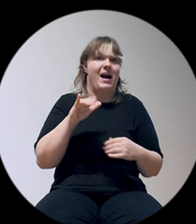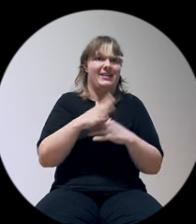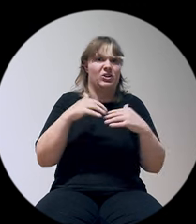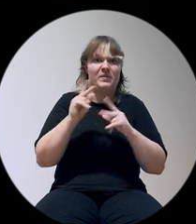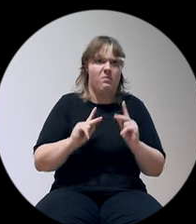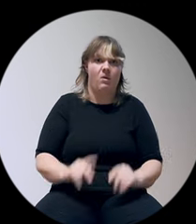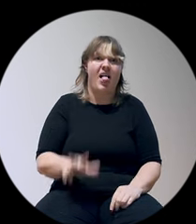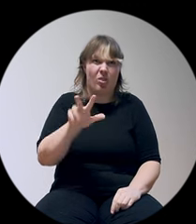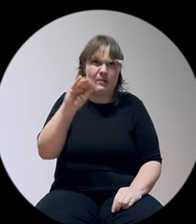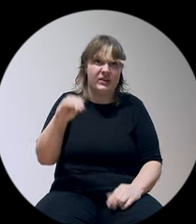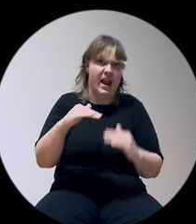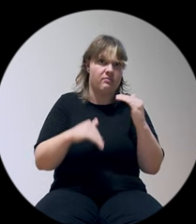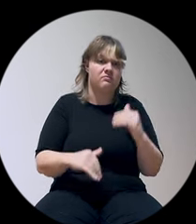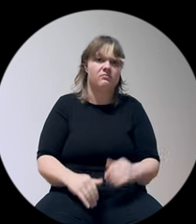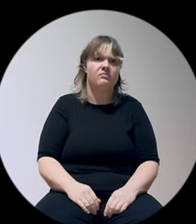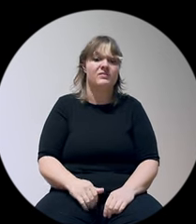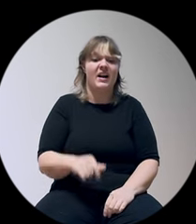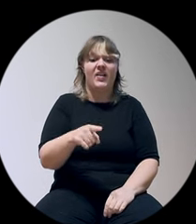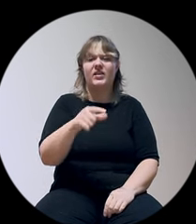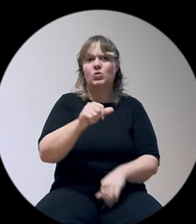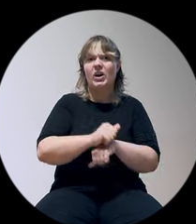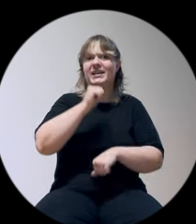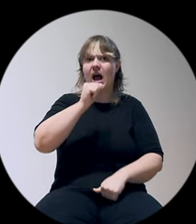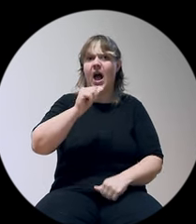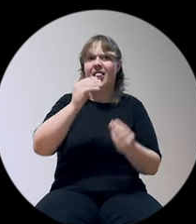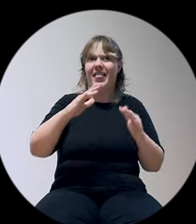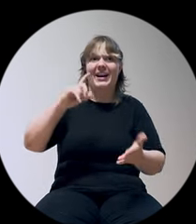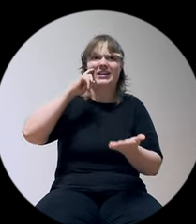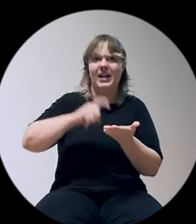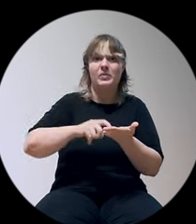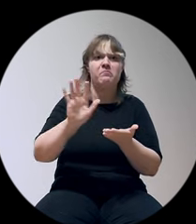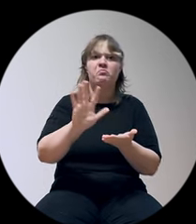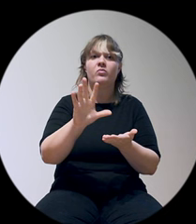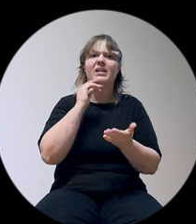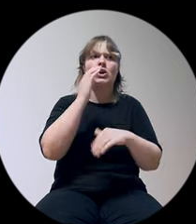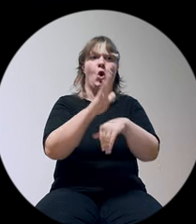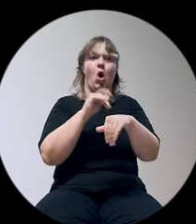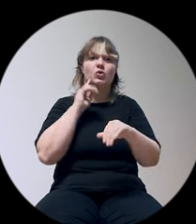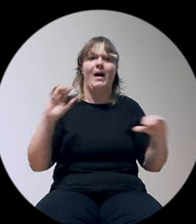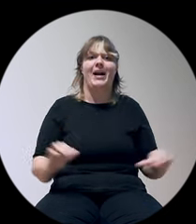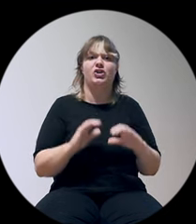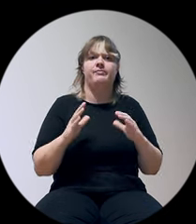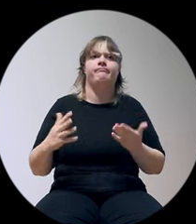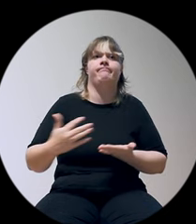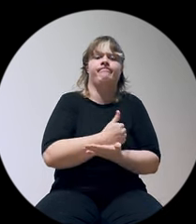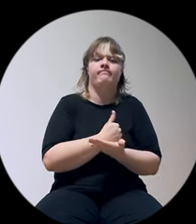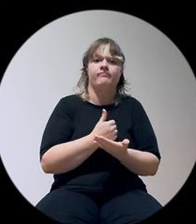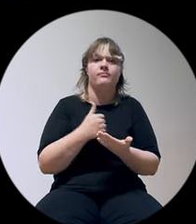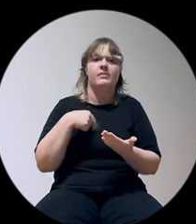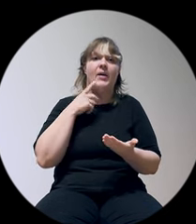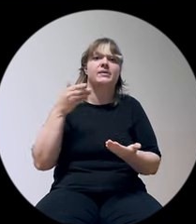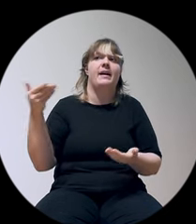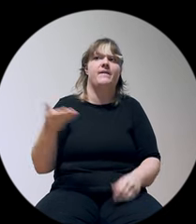This work is not a land acknowledgement. It's a call to action. I was invited out